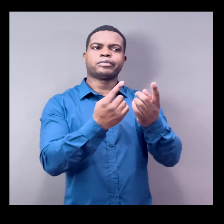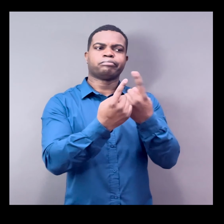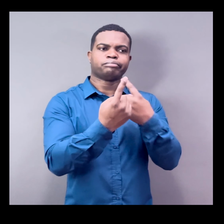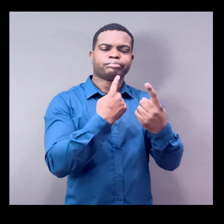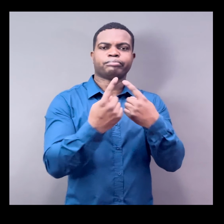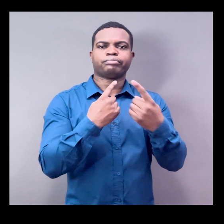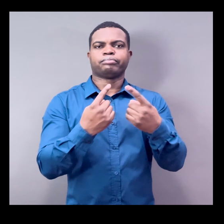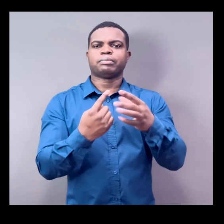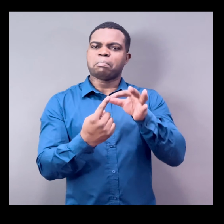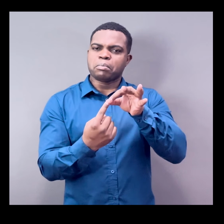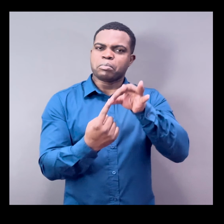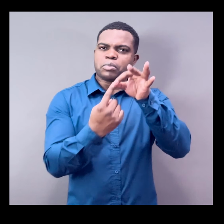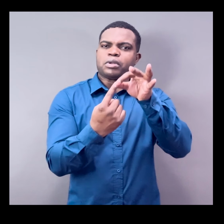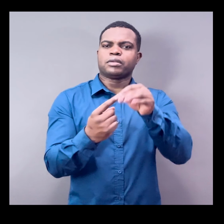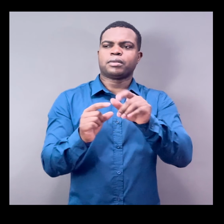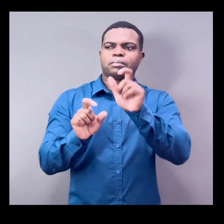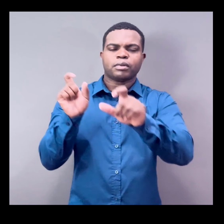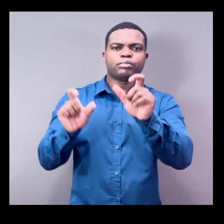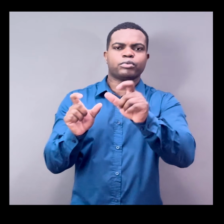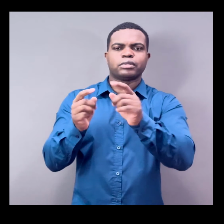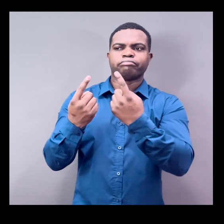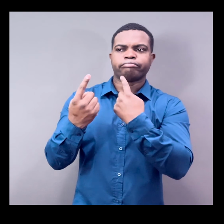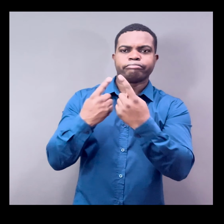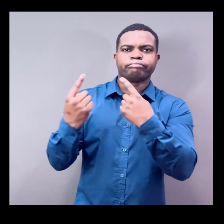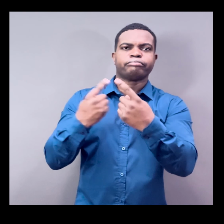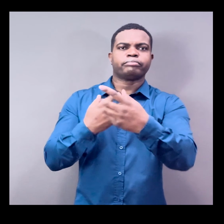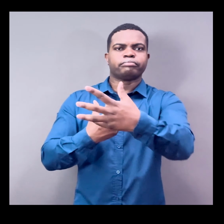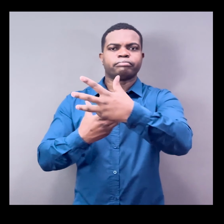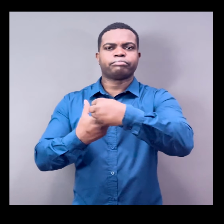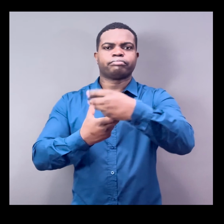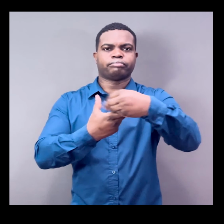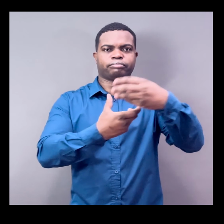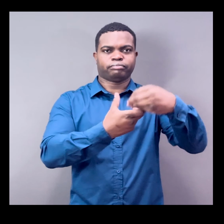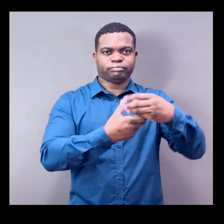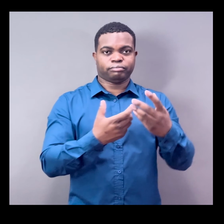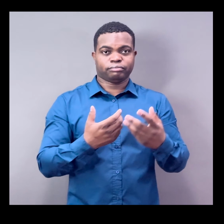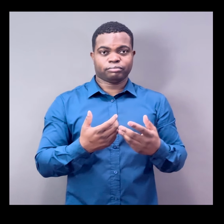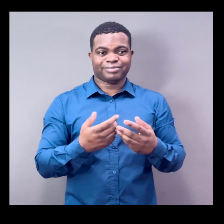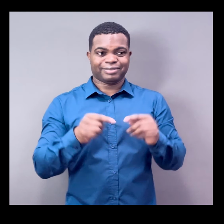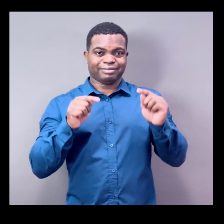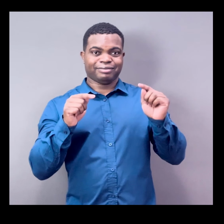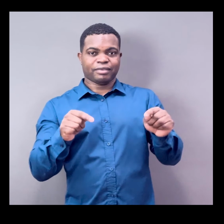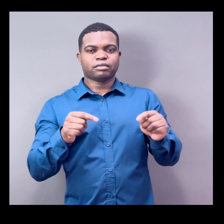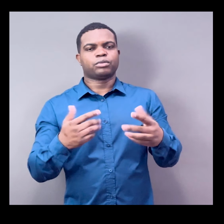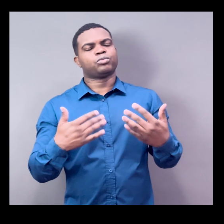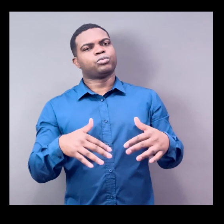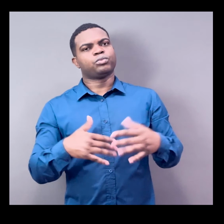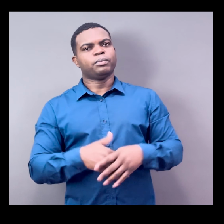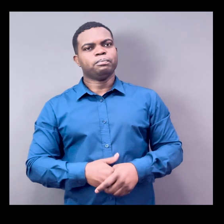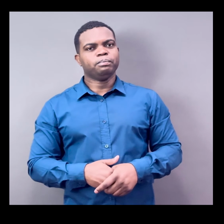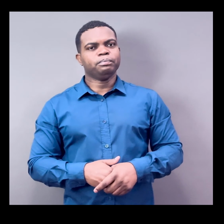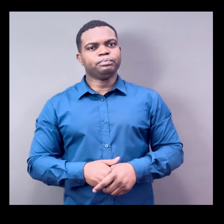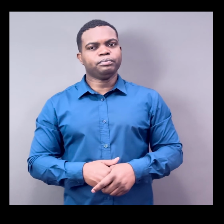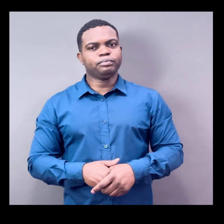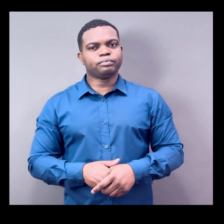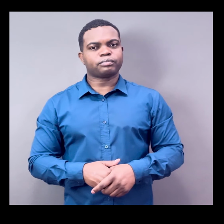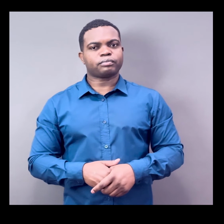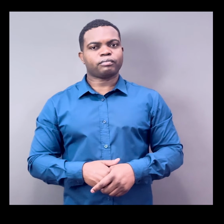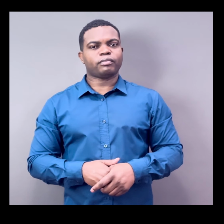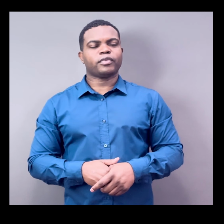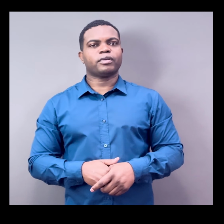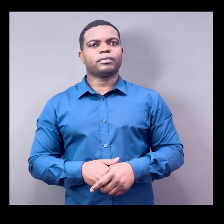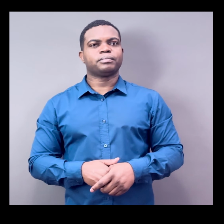importance, and people started getting involved, and they